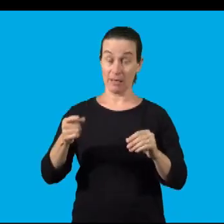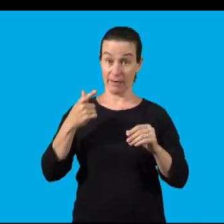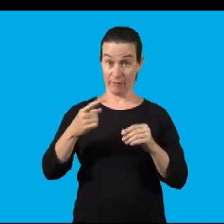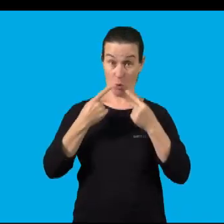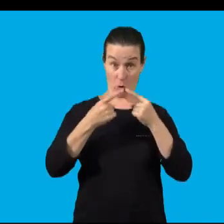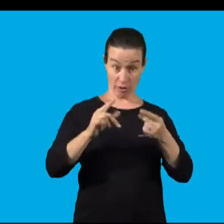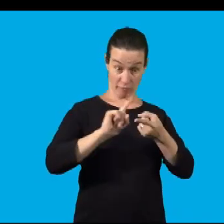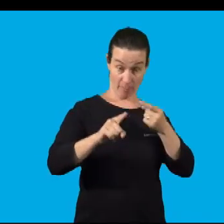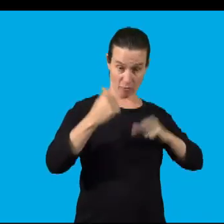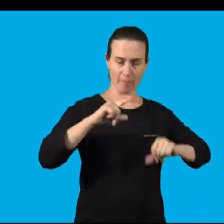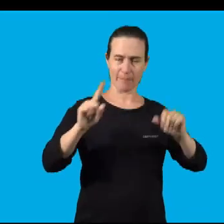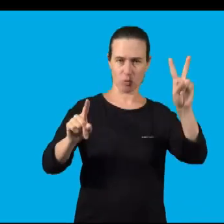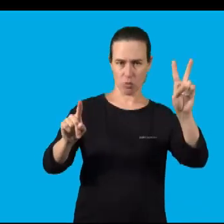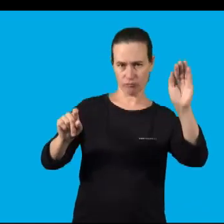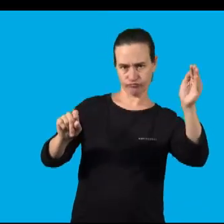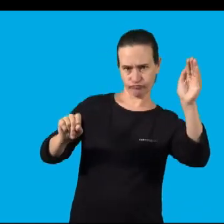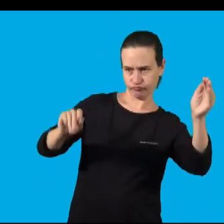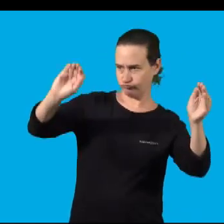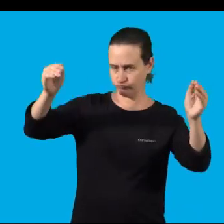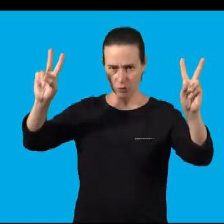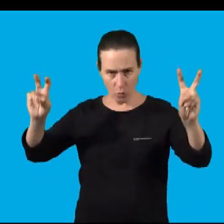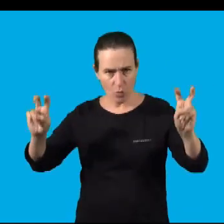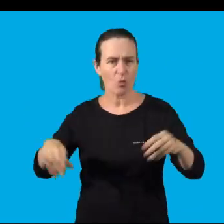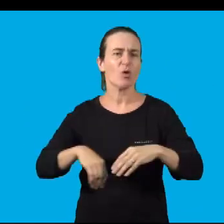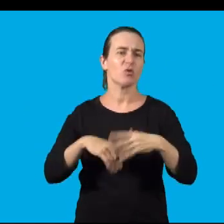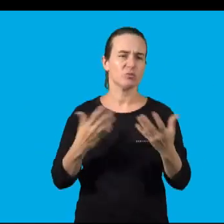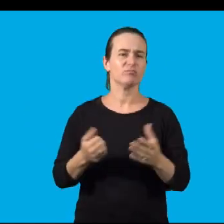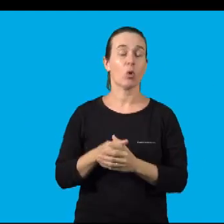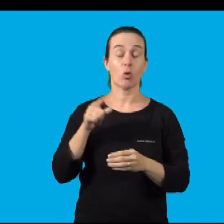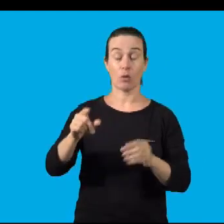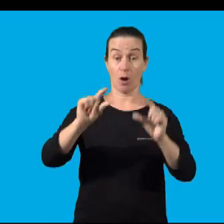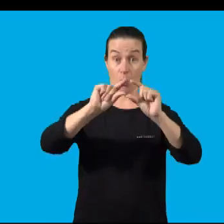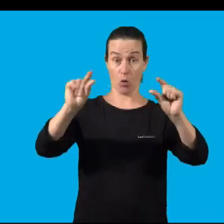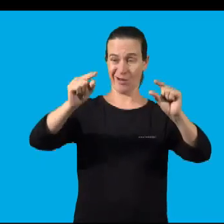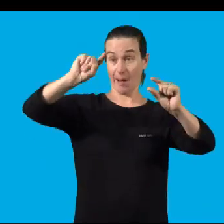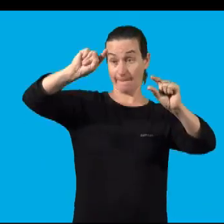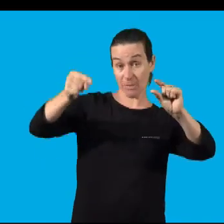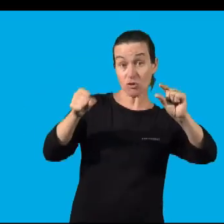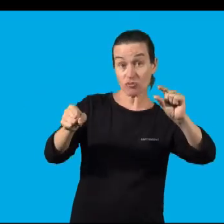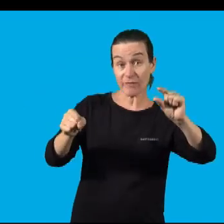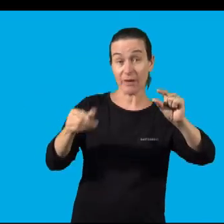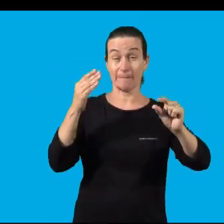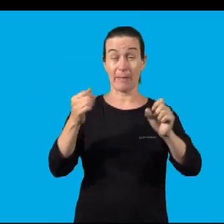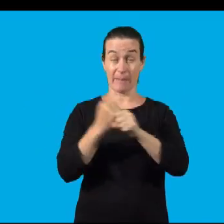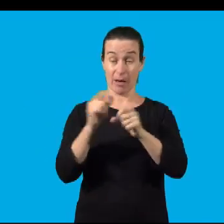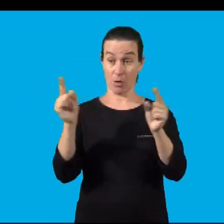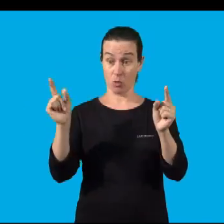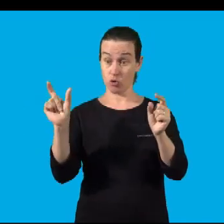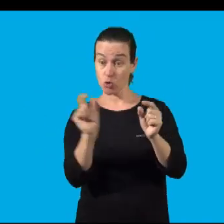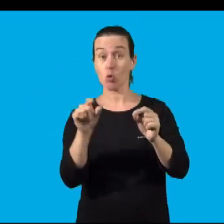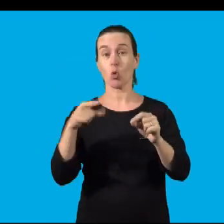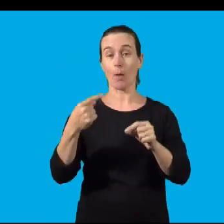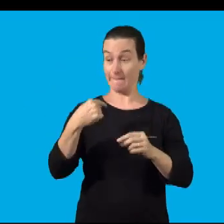correctly punctuated, and the apostrophe continued to be ignored by most. So remember, the apostrophe is only used for contraction or